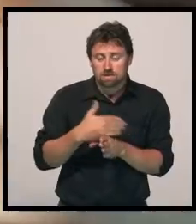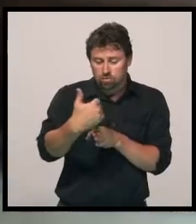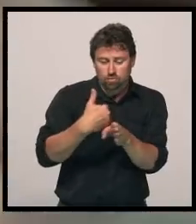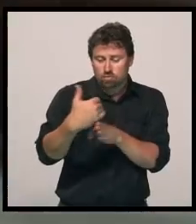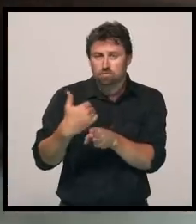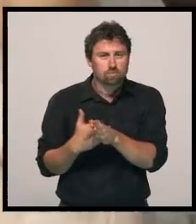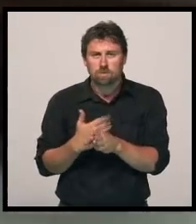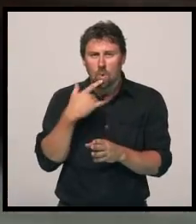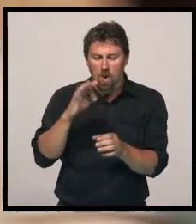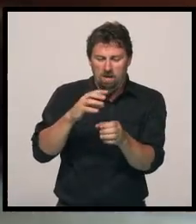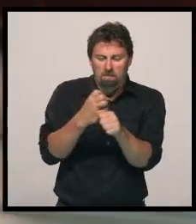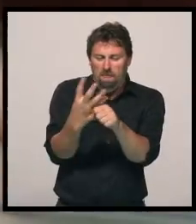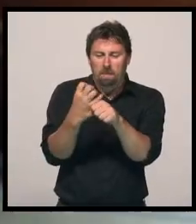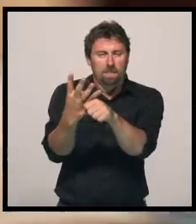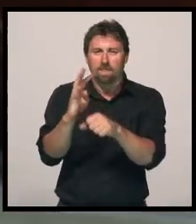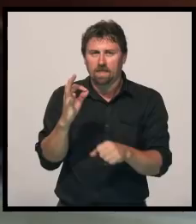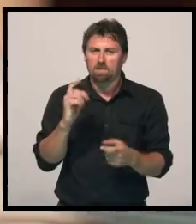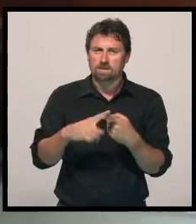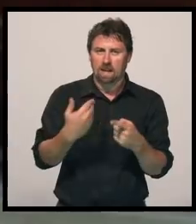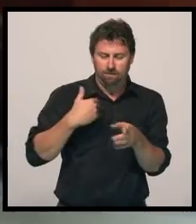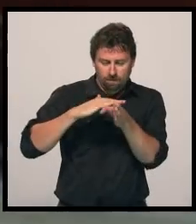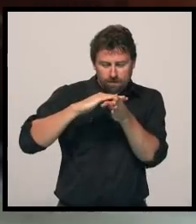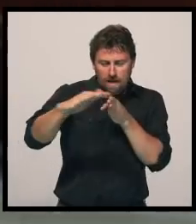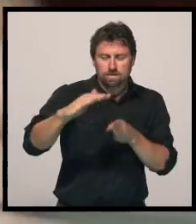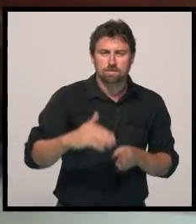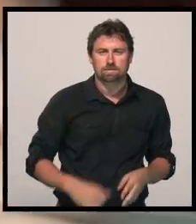It won't give me tear out, but it'll give me a nice flat surface.